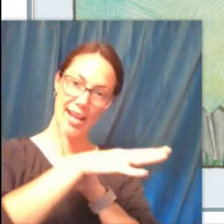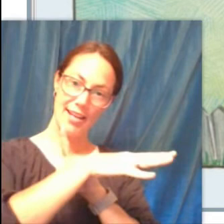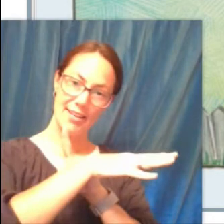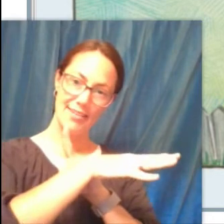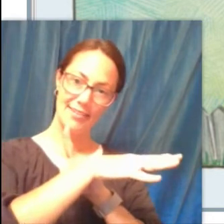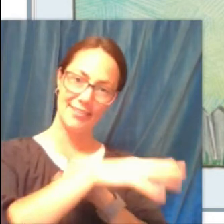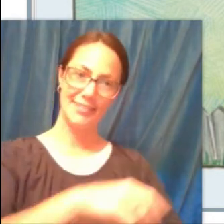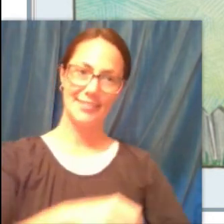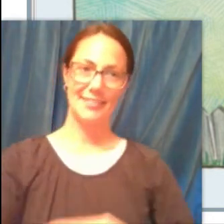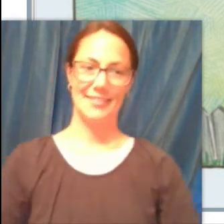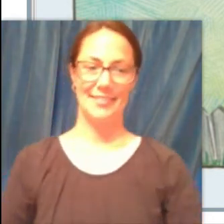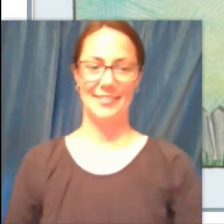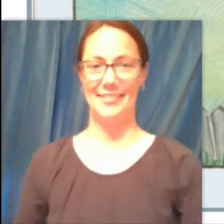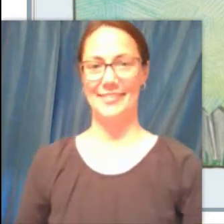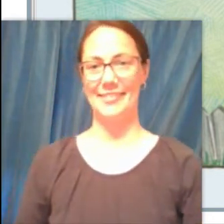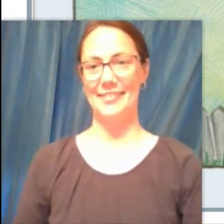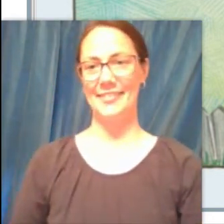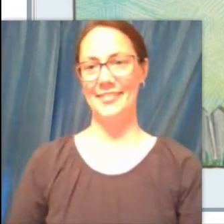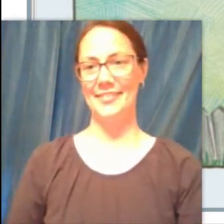shade.